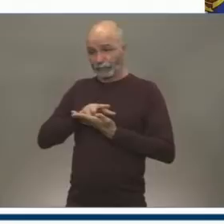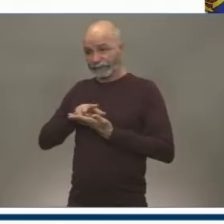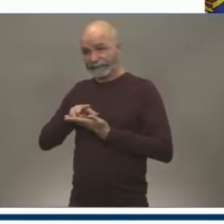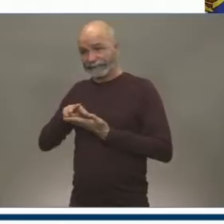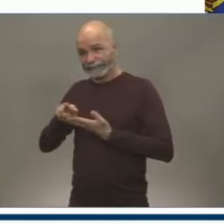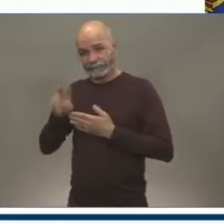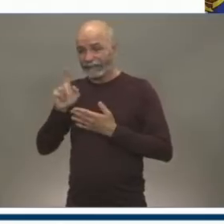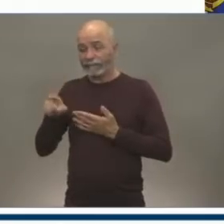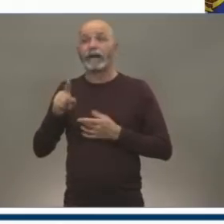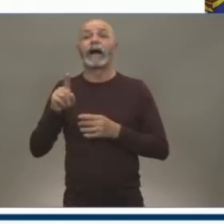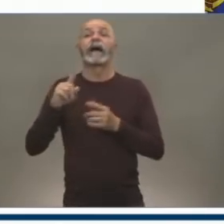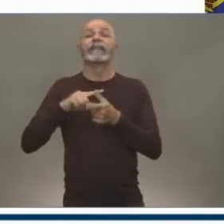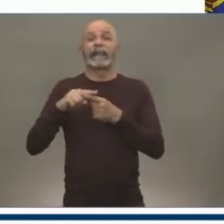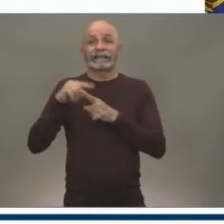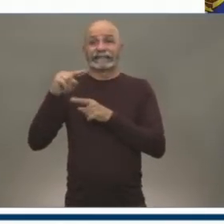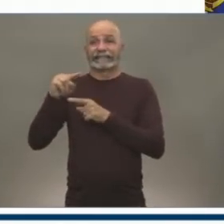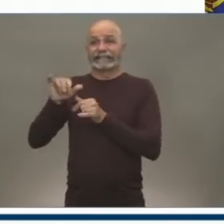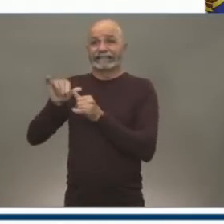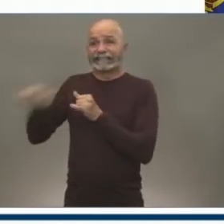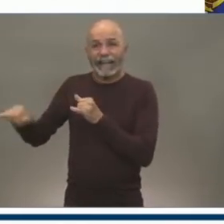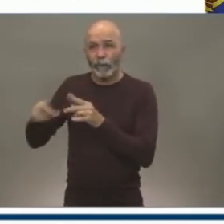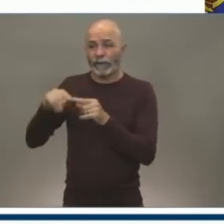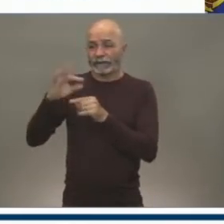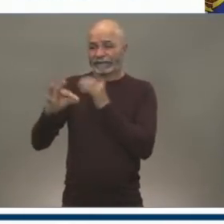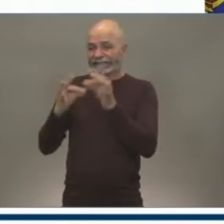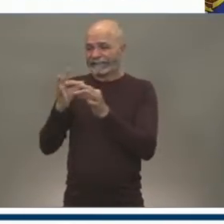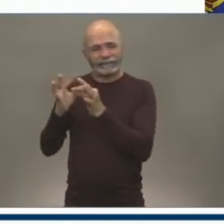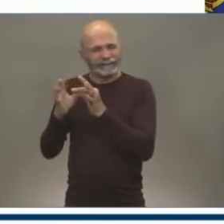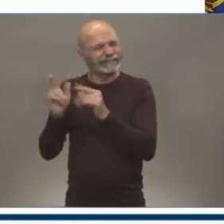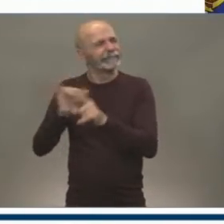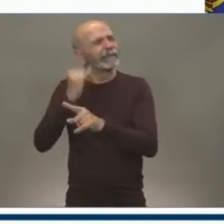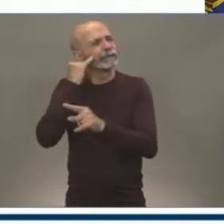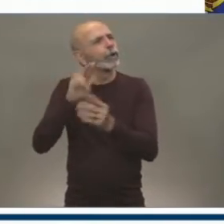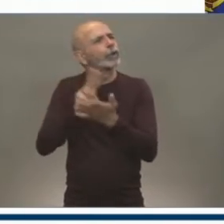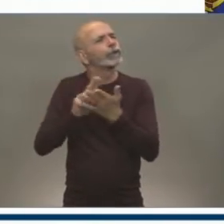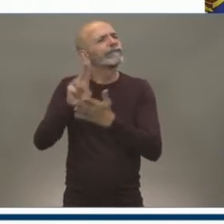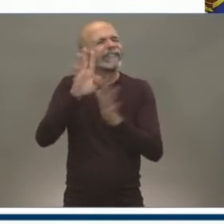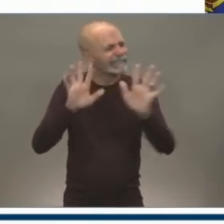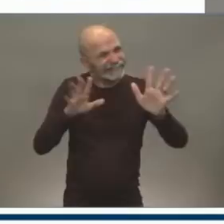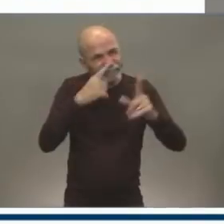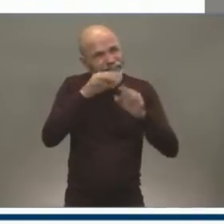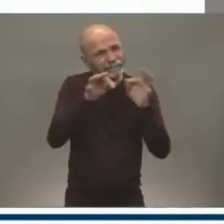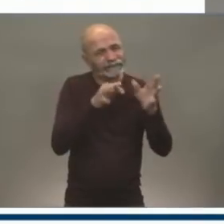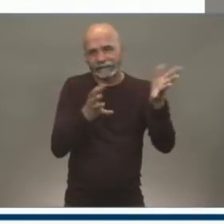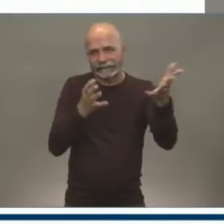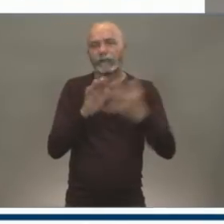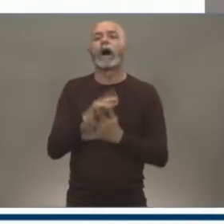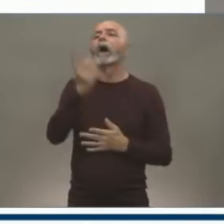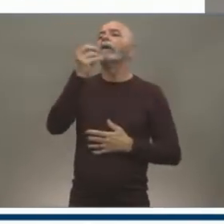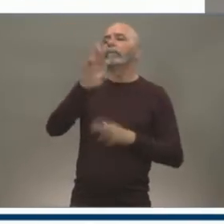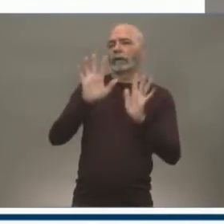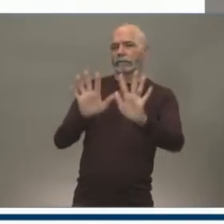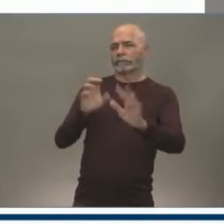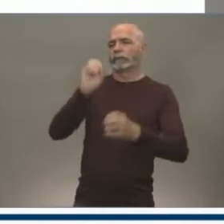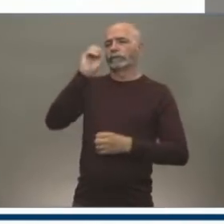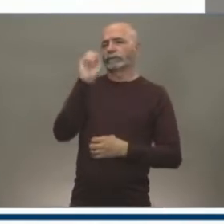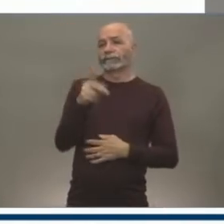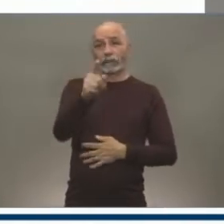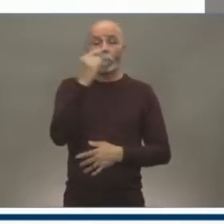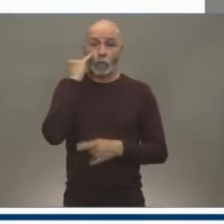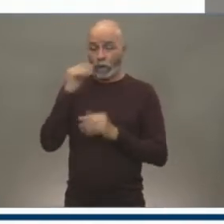to in August and September? So, it's about testing capacity. The first thing is when people have had an